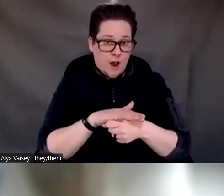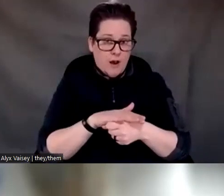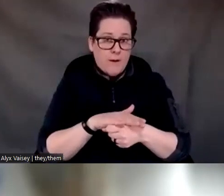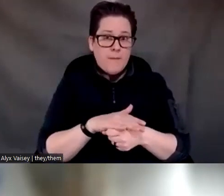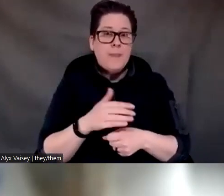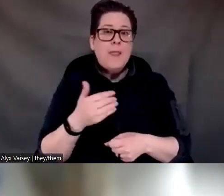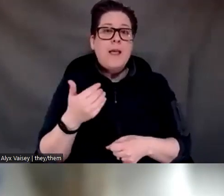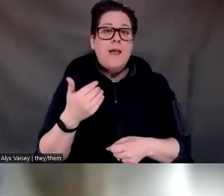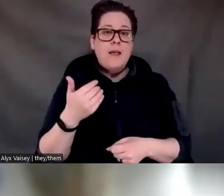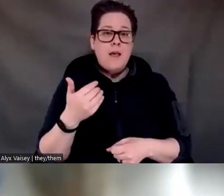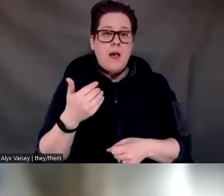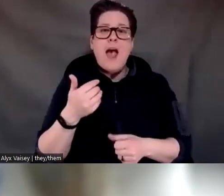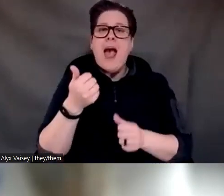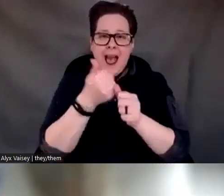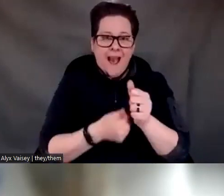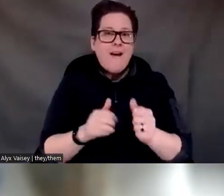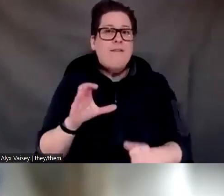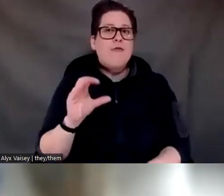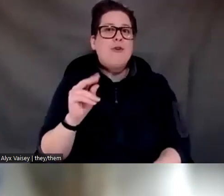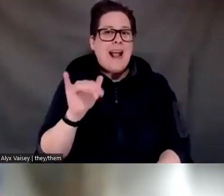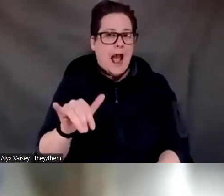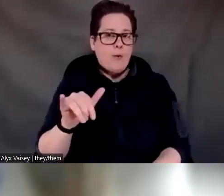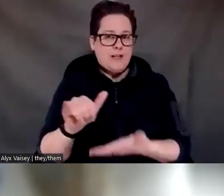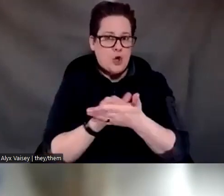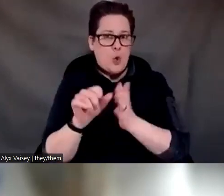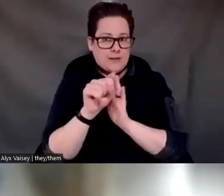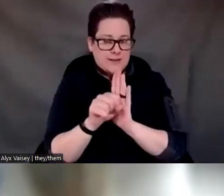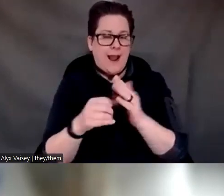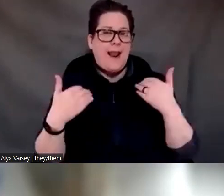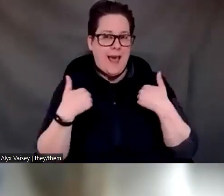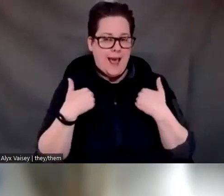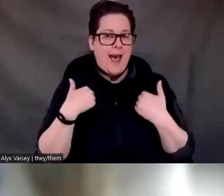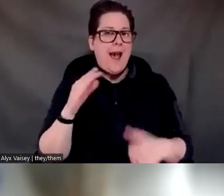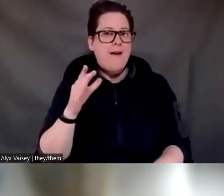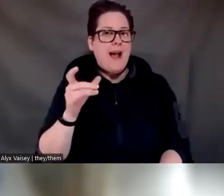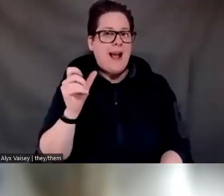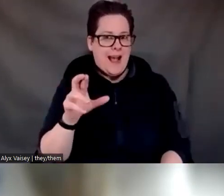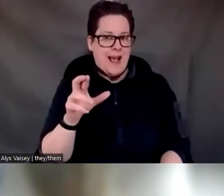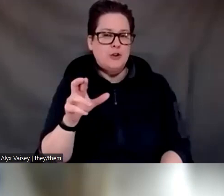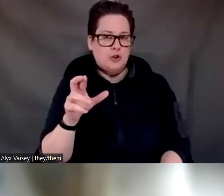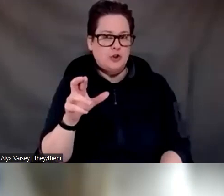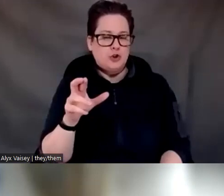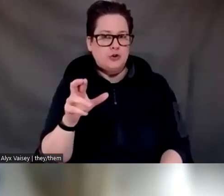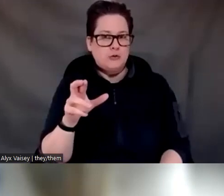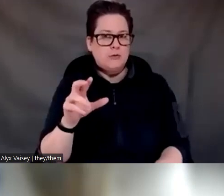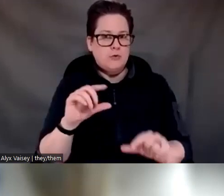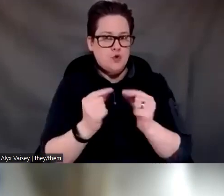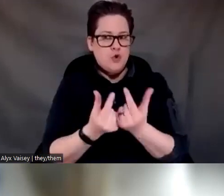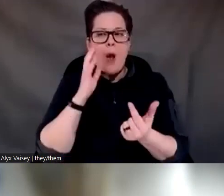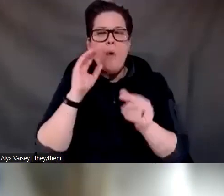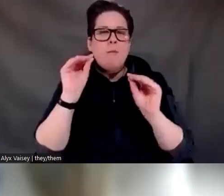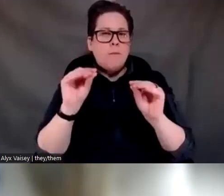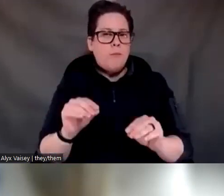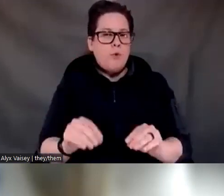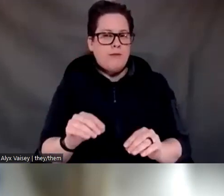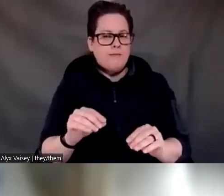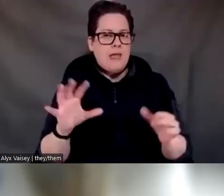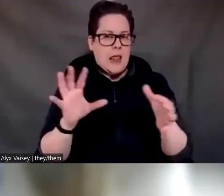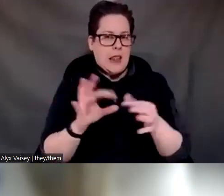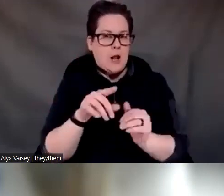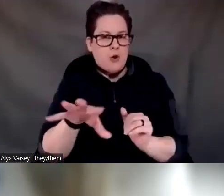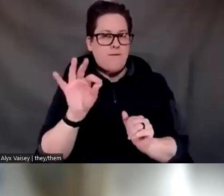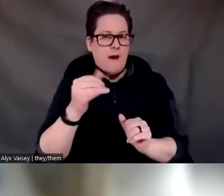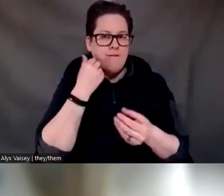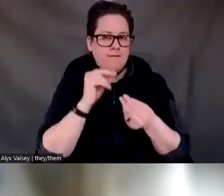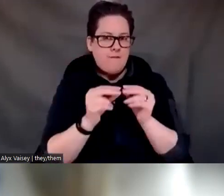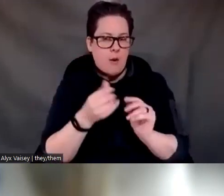Program located throughout every county in New York State. So I will be sure to put those links in so that you can find the phone number. You call them and they will be